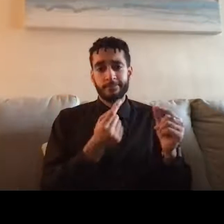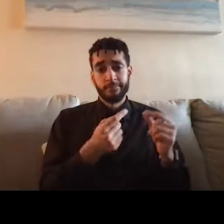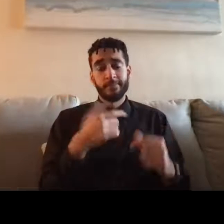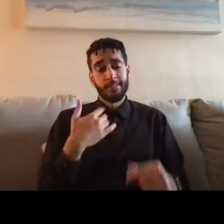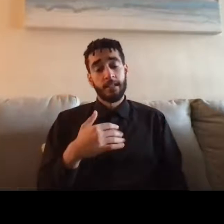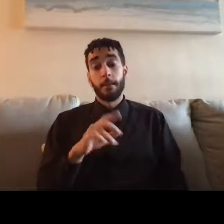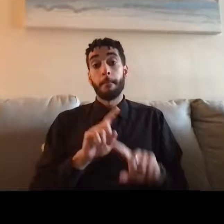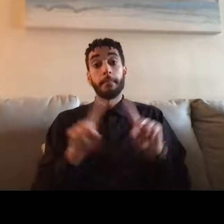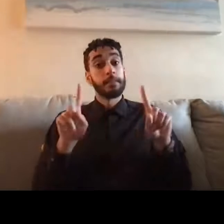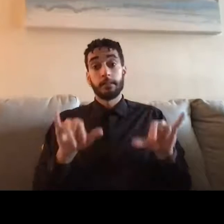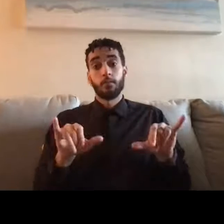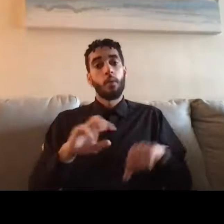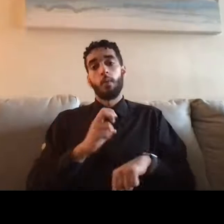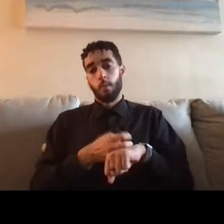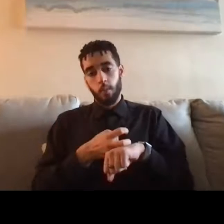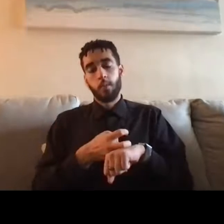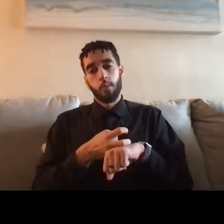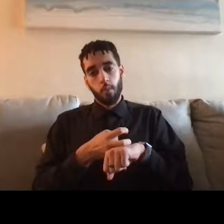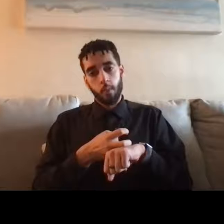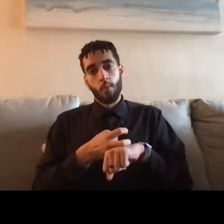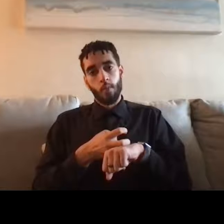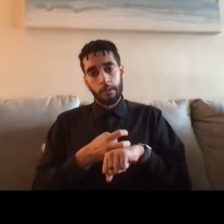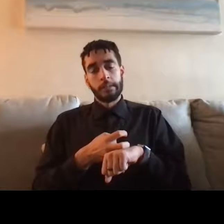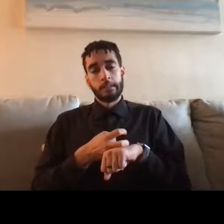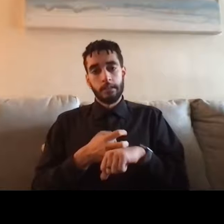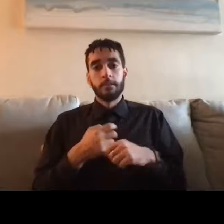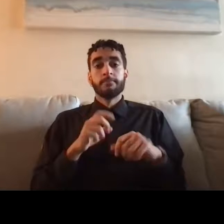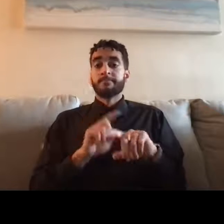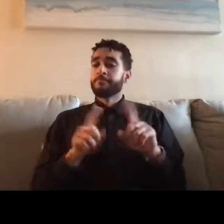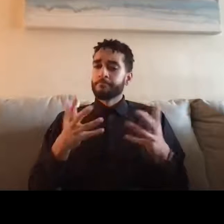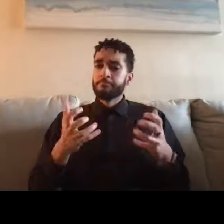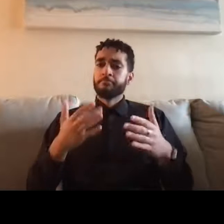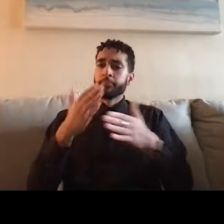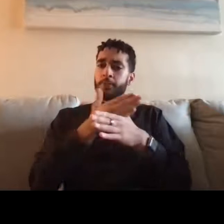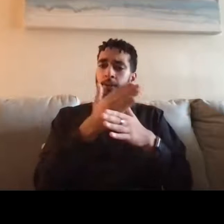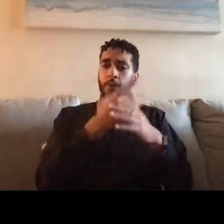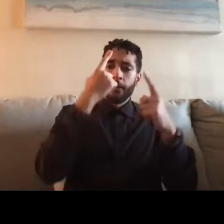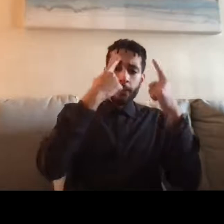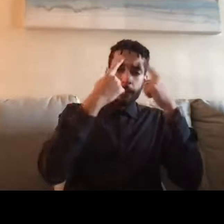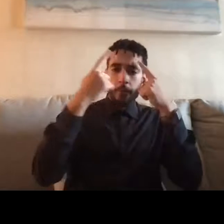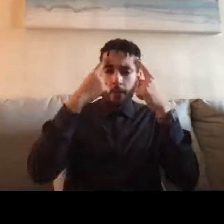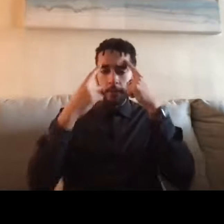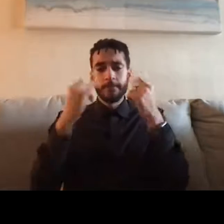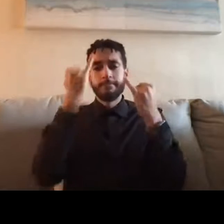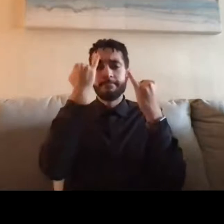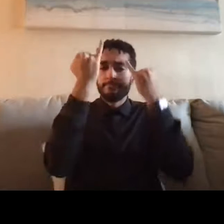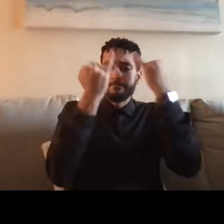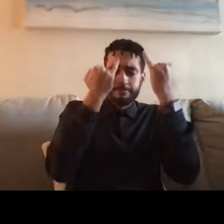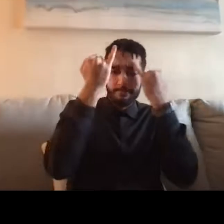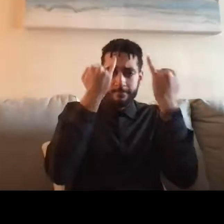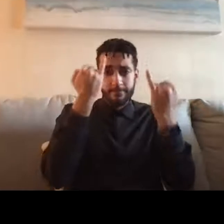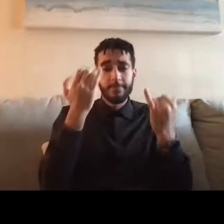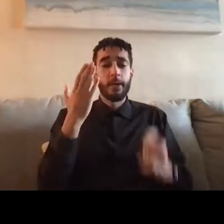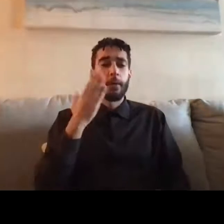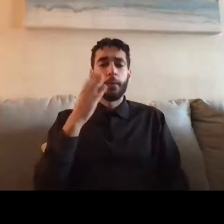hard and super disruptive. And I just want to share those thoughts and ideas because I know you guys are seeped in a conversation